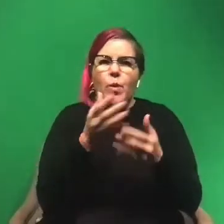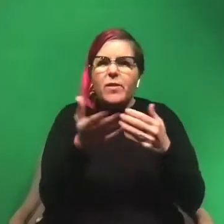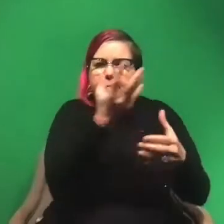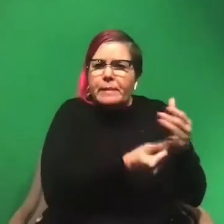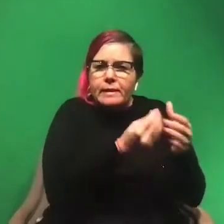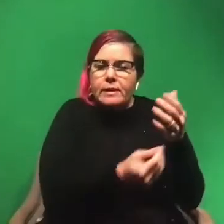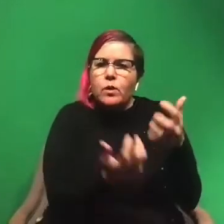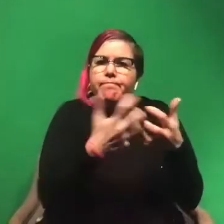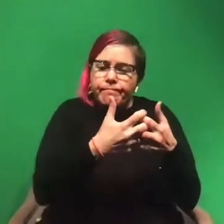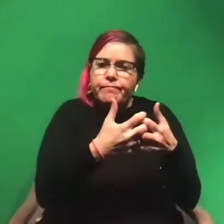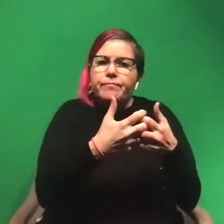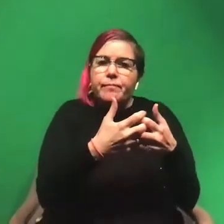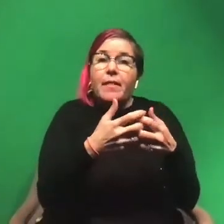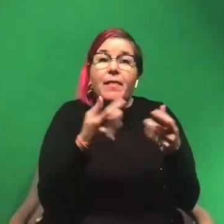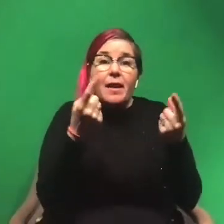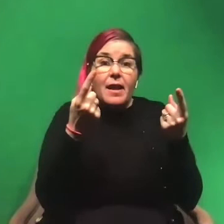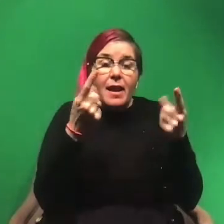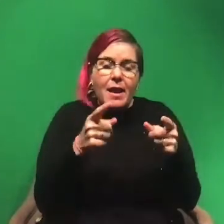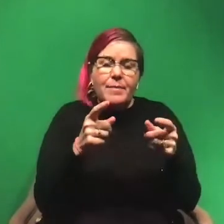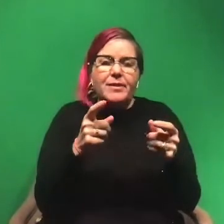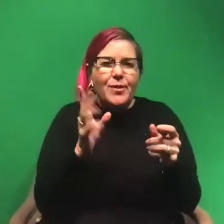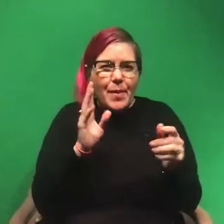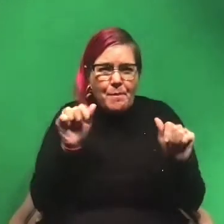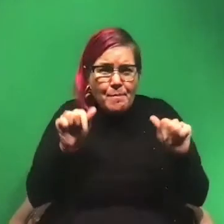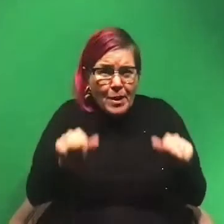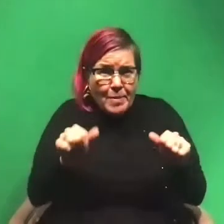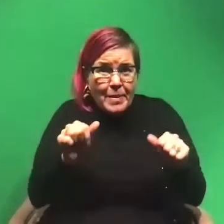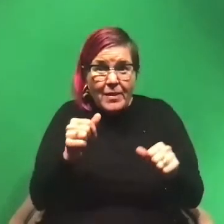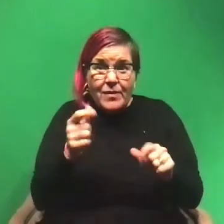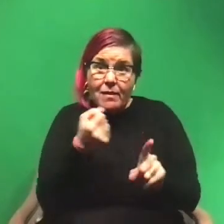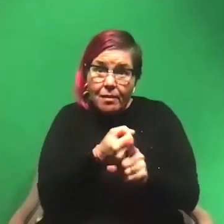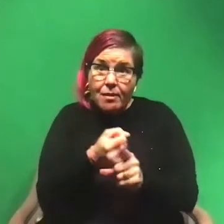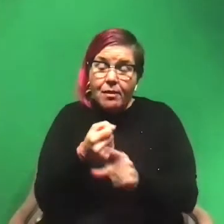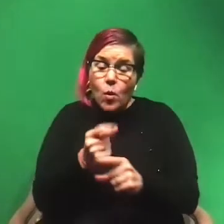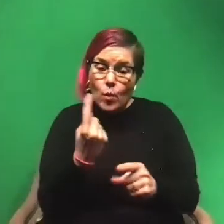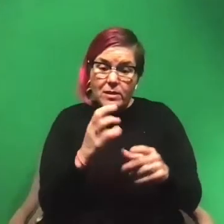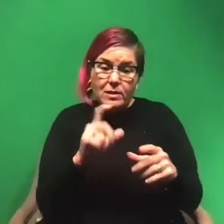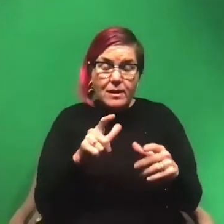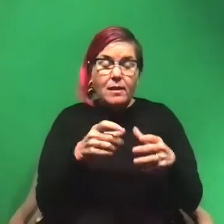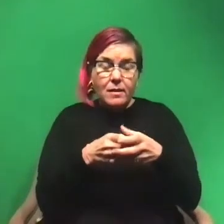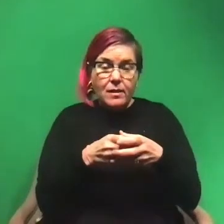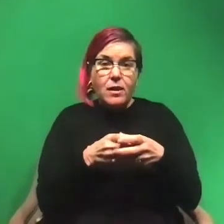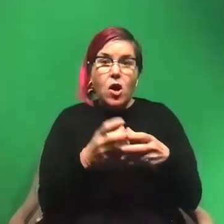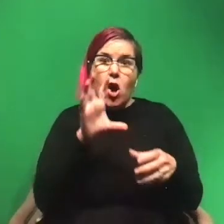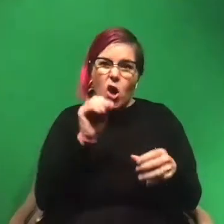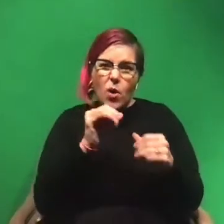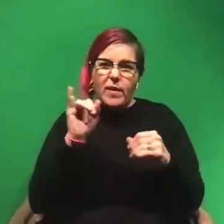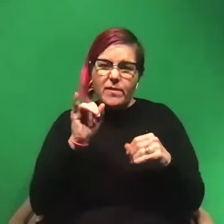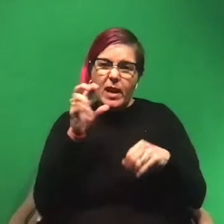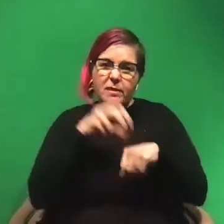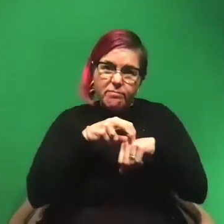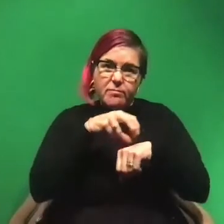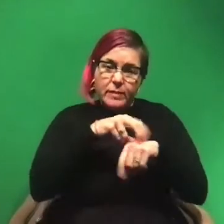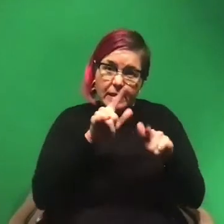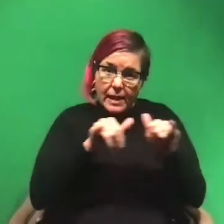that happens, and you can imagine the ratio or the probability of a cell in an organism to be co-infected at the same time with the